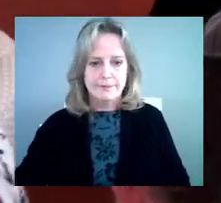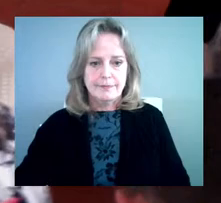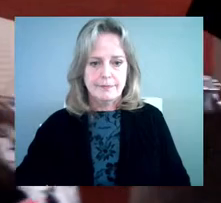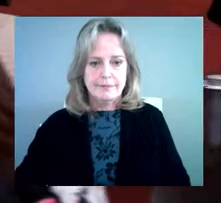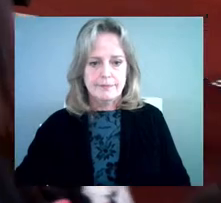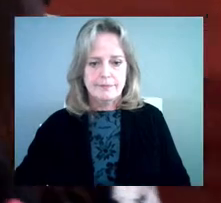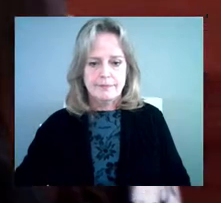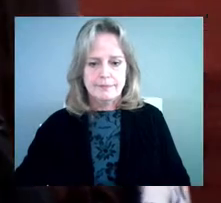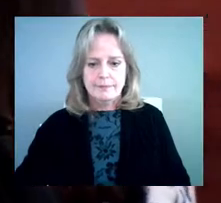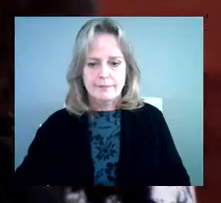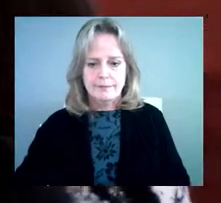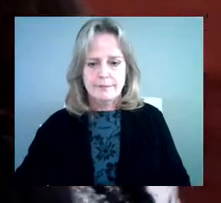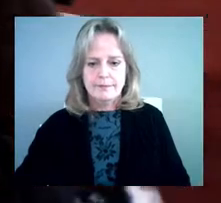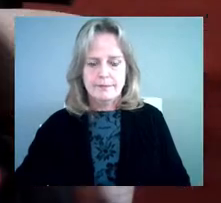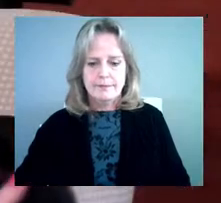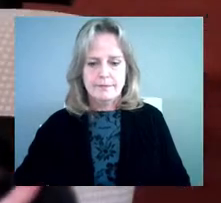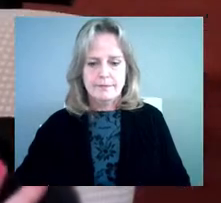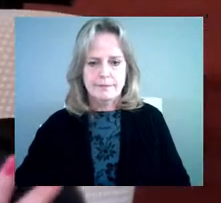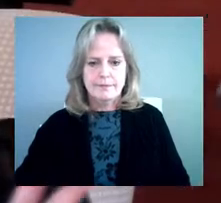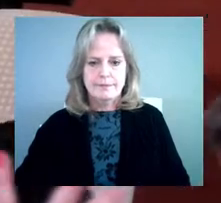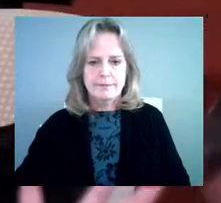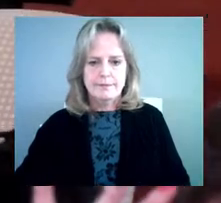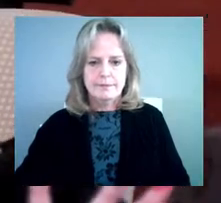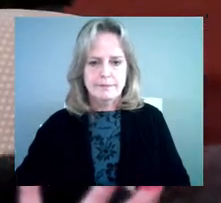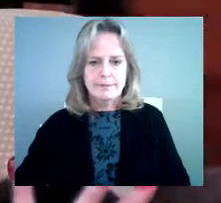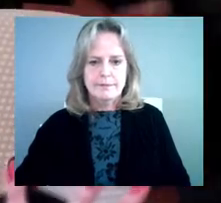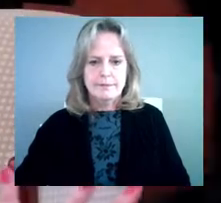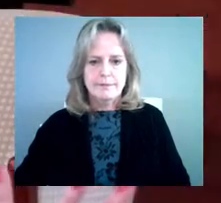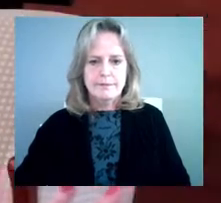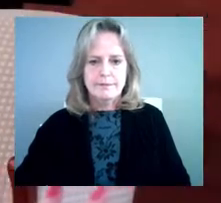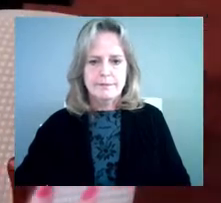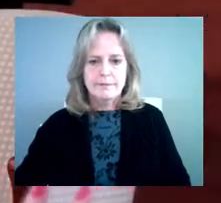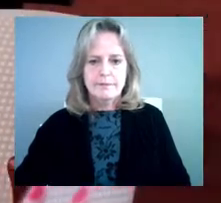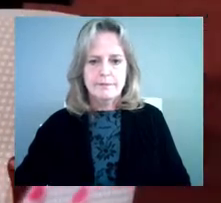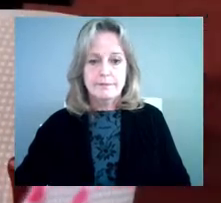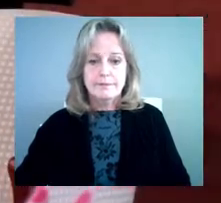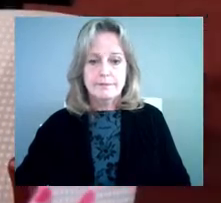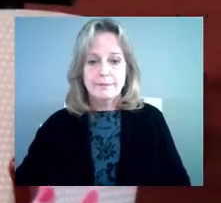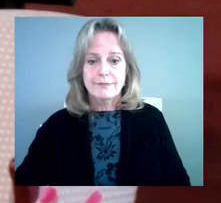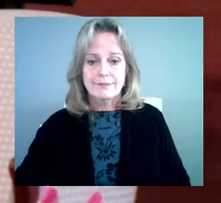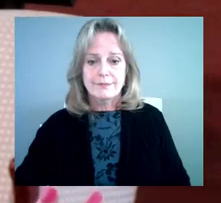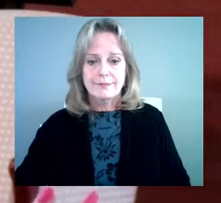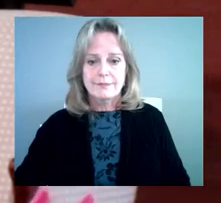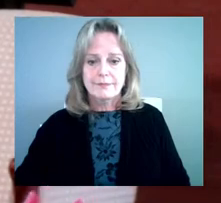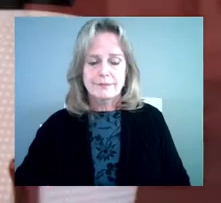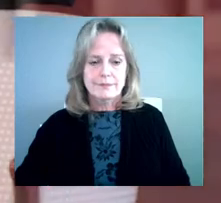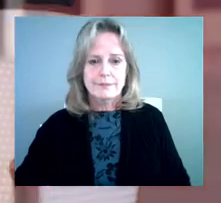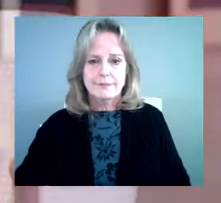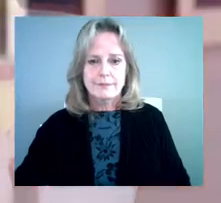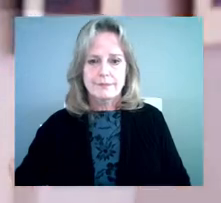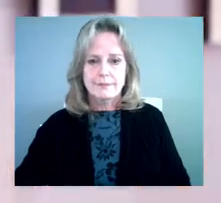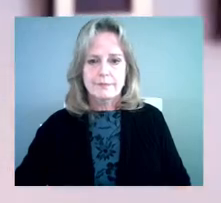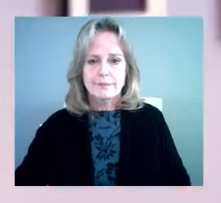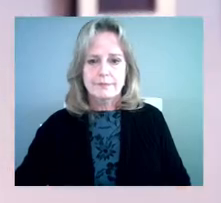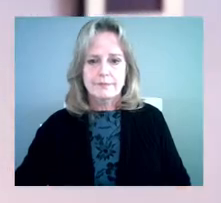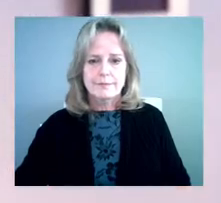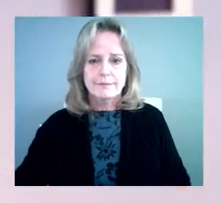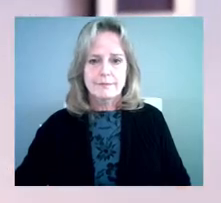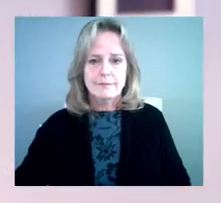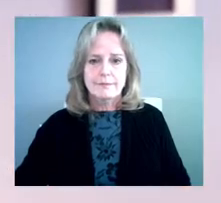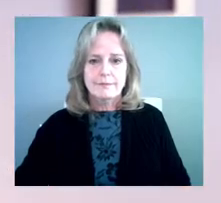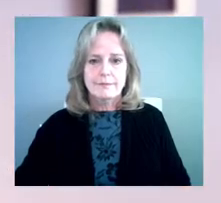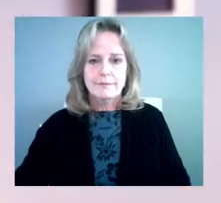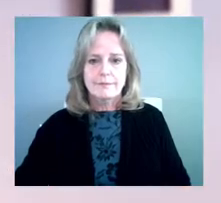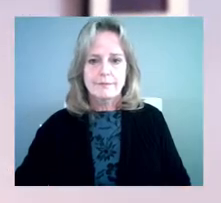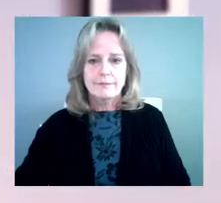First Lady John Tracy. Appreciate you very much, and I'm sure you do too. Anyway, it's a great honor